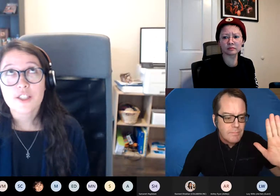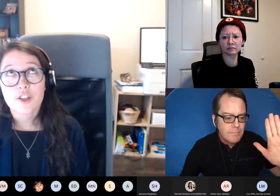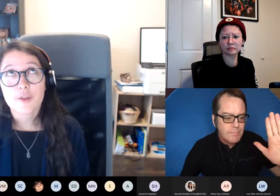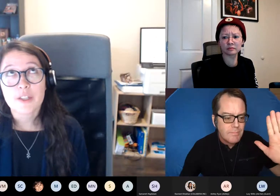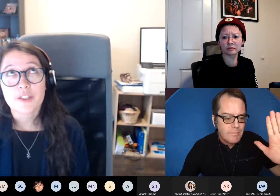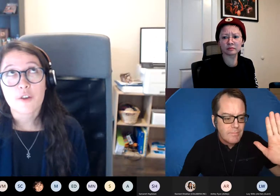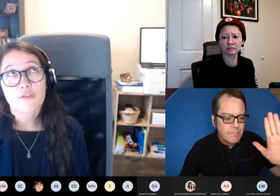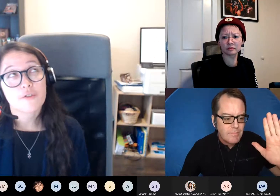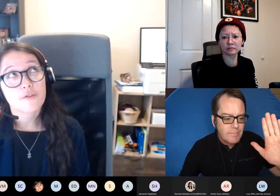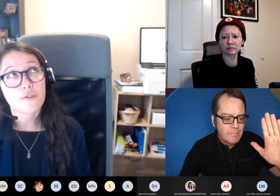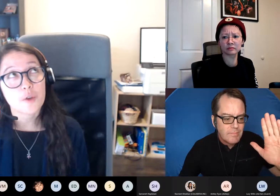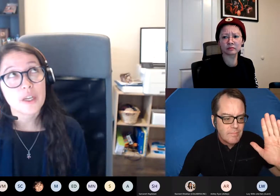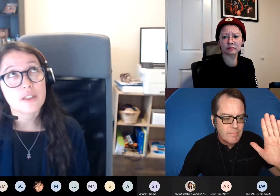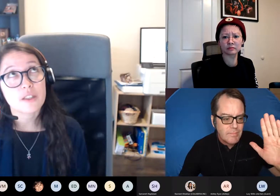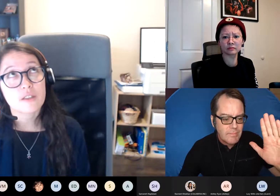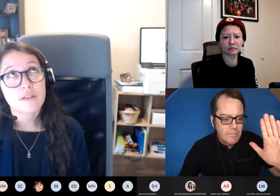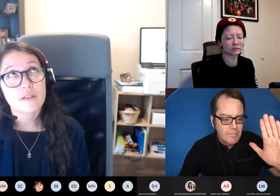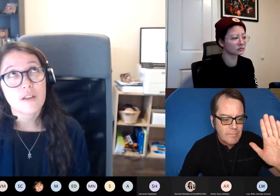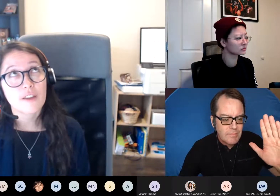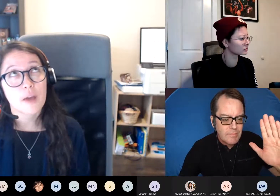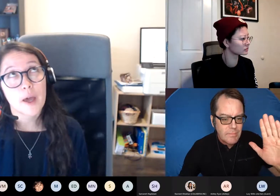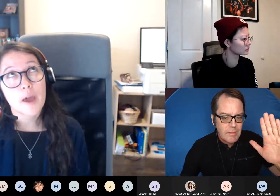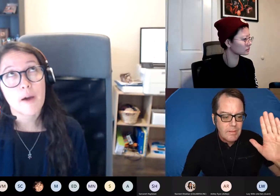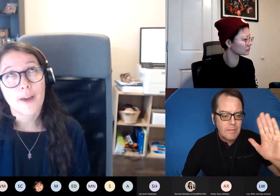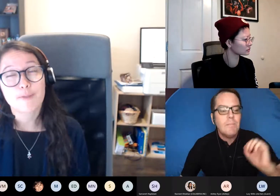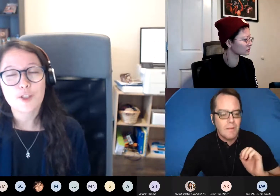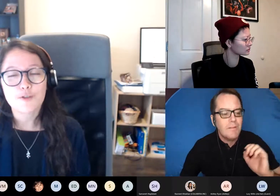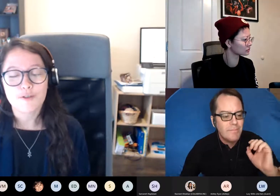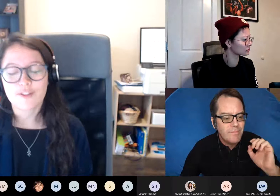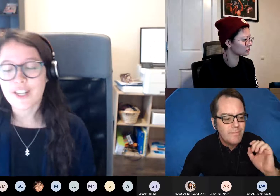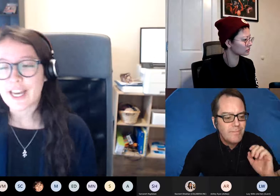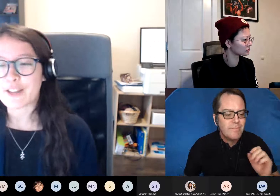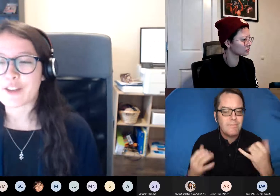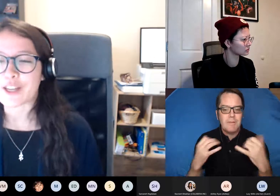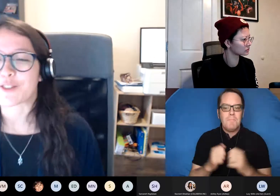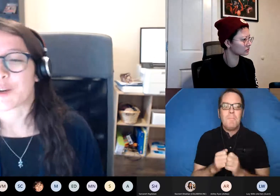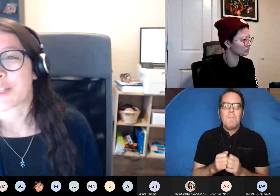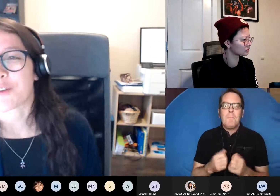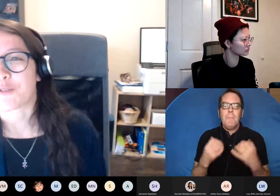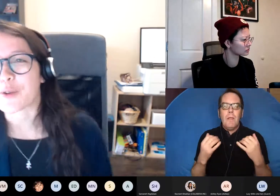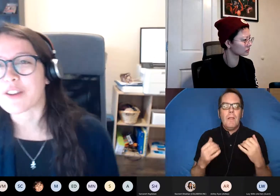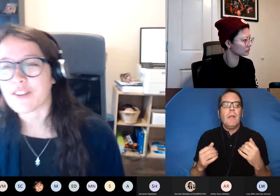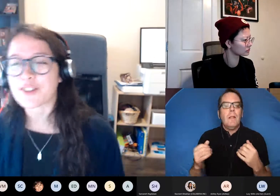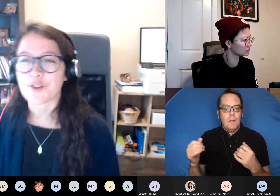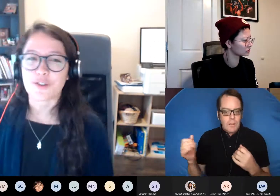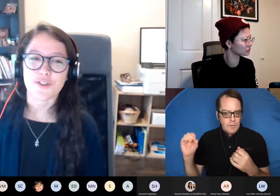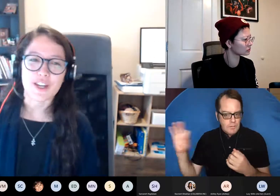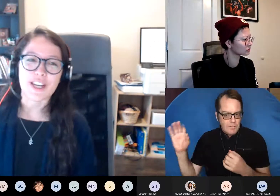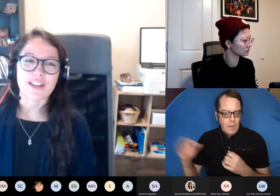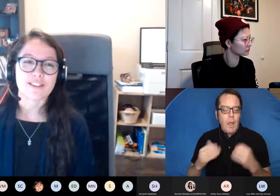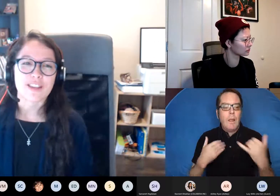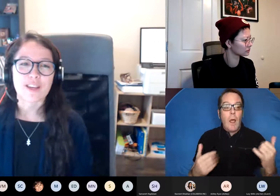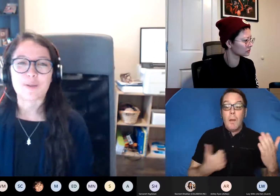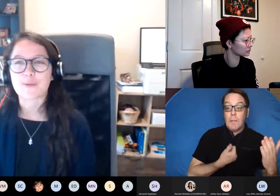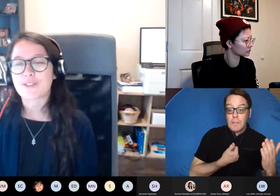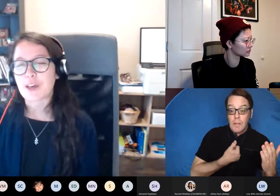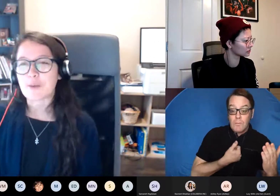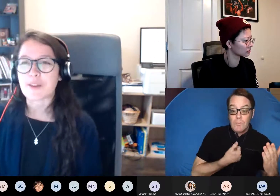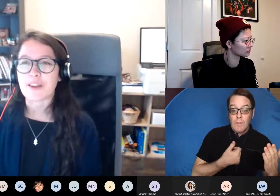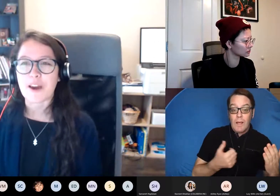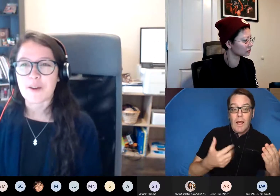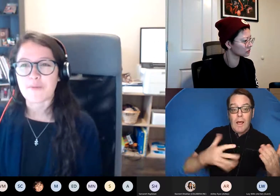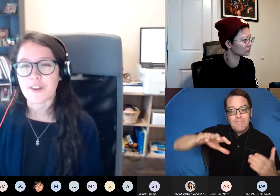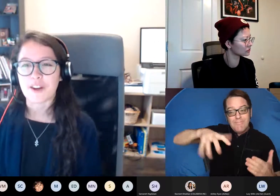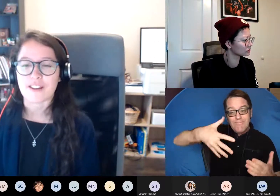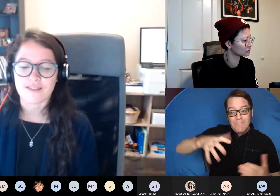I considered myself fluent. I still very tentatively consider myself fluent. I think Sophie is very nice in